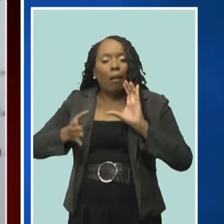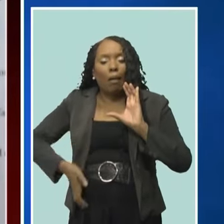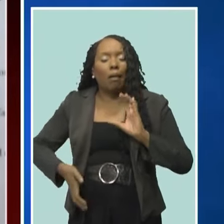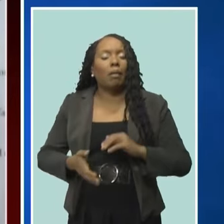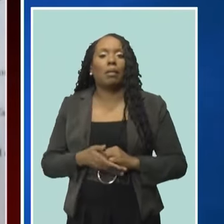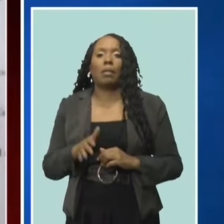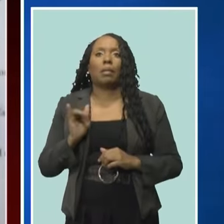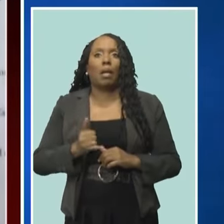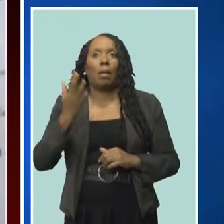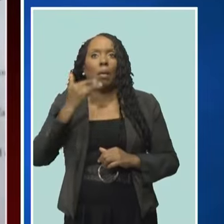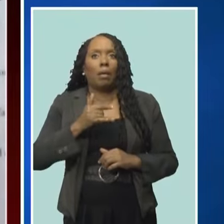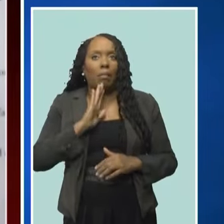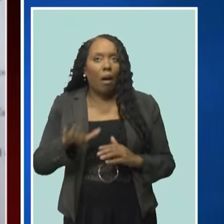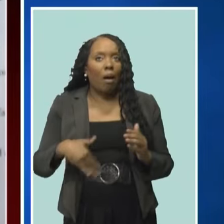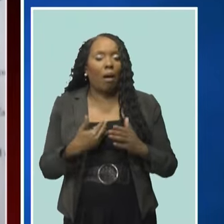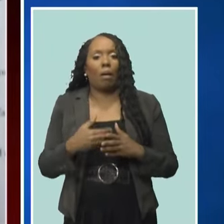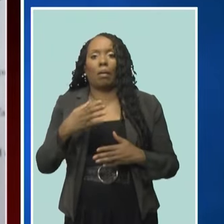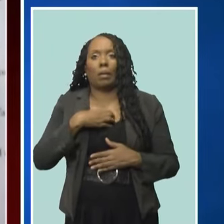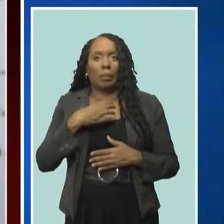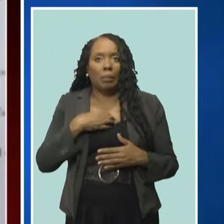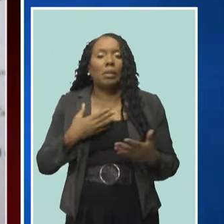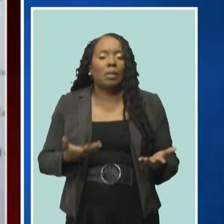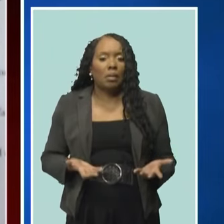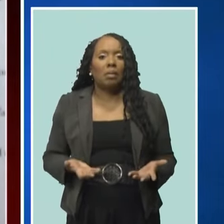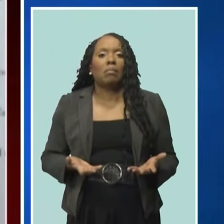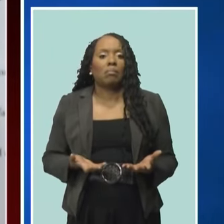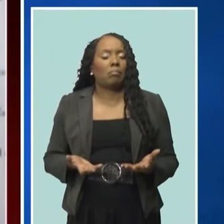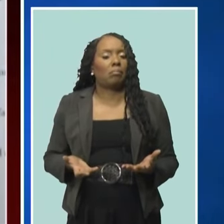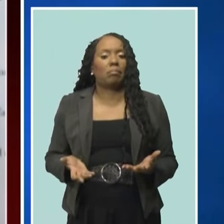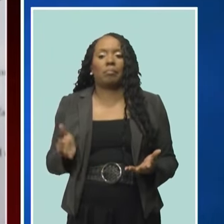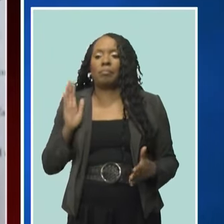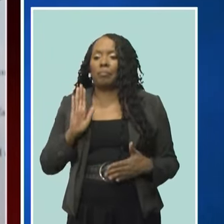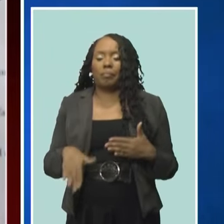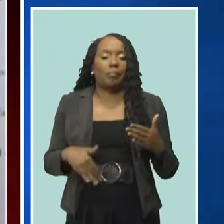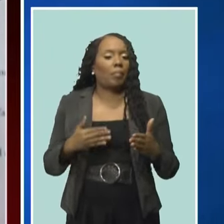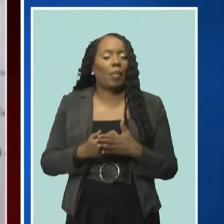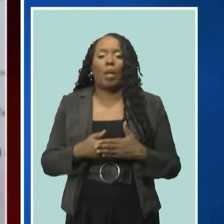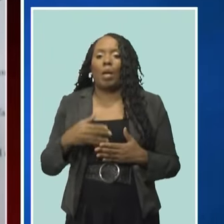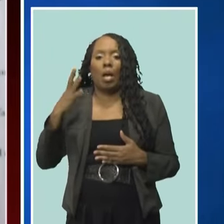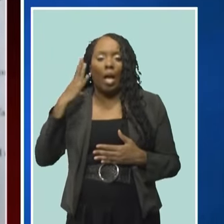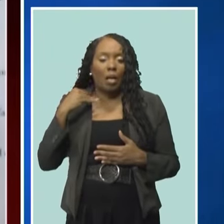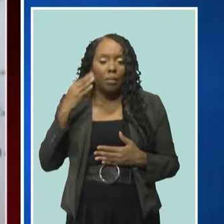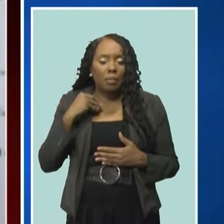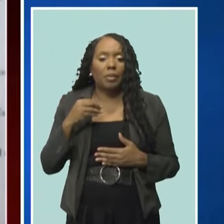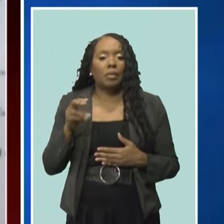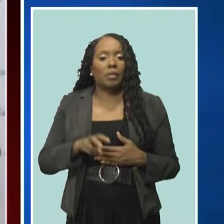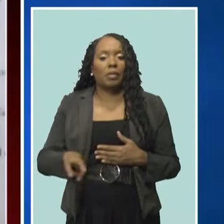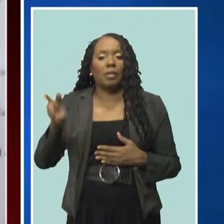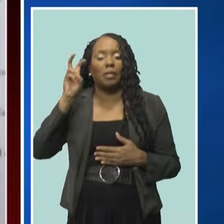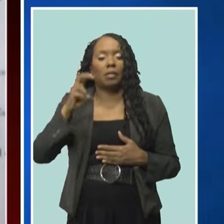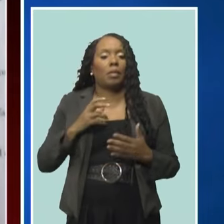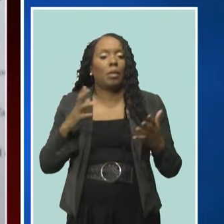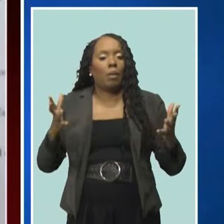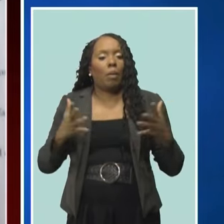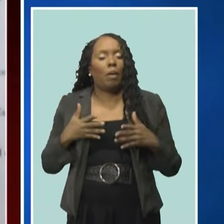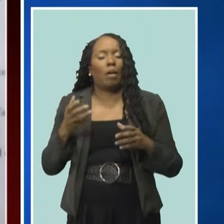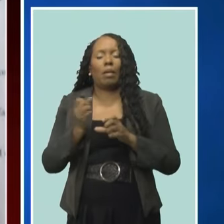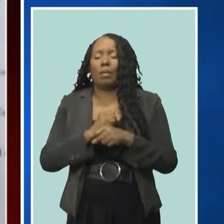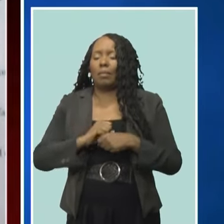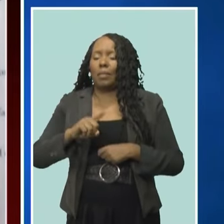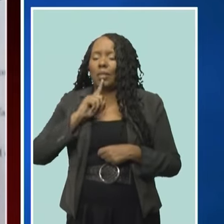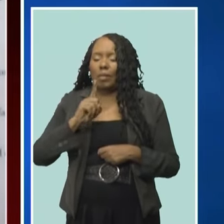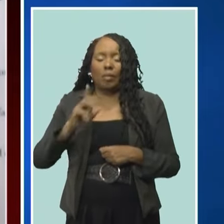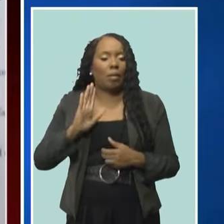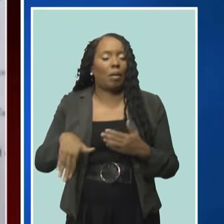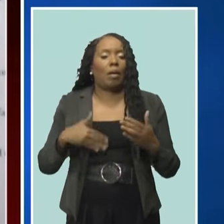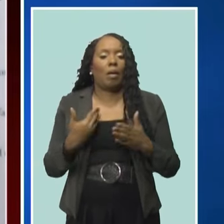can tell you. That's why we tracked the entire consumer journey, because we wanted to make sure that all of the complaints that we